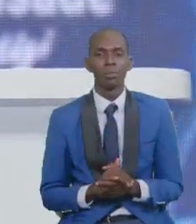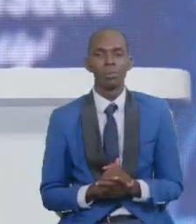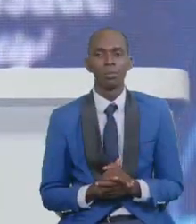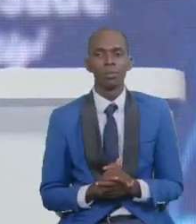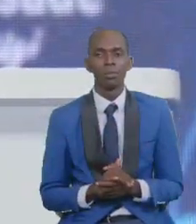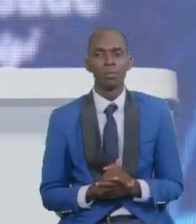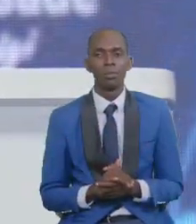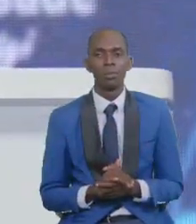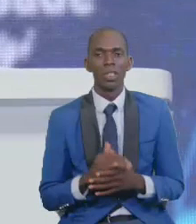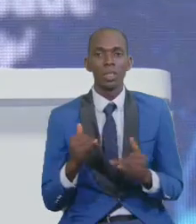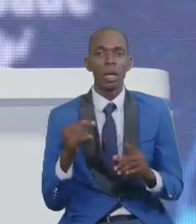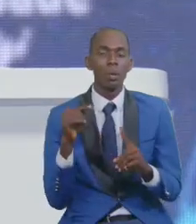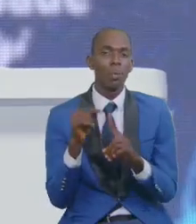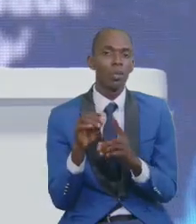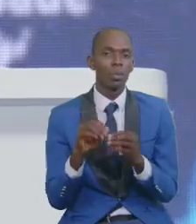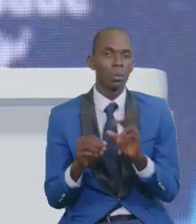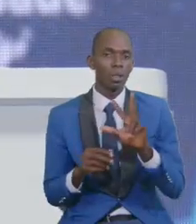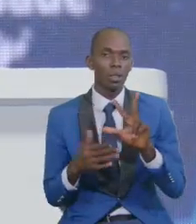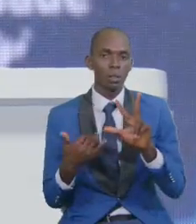We're coming to point number three now.